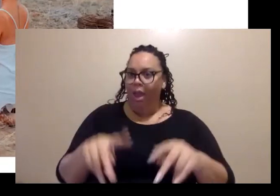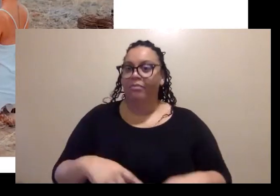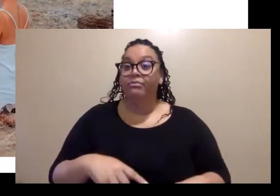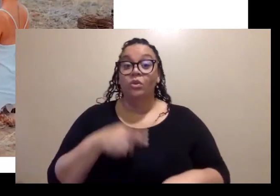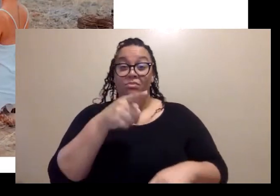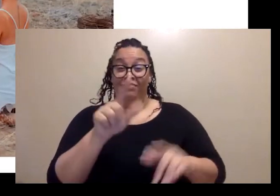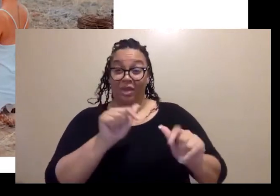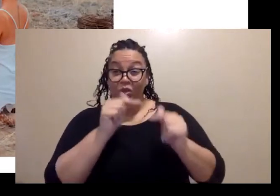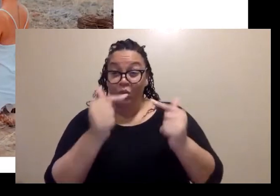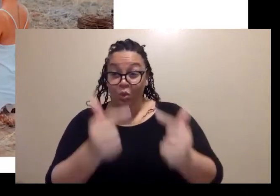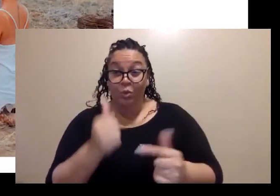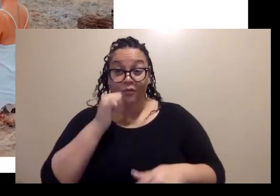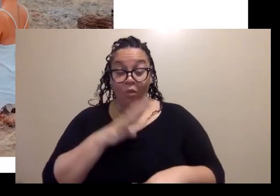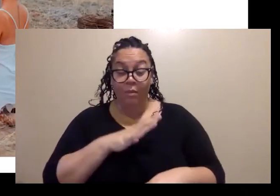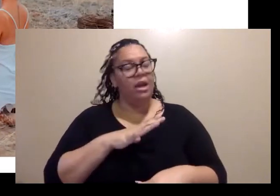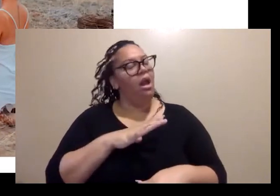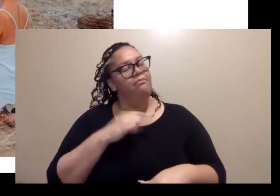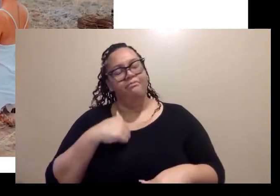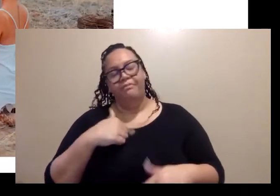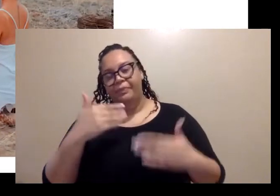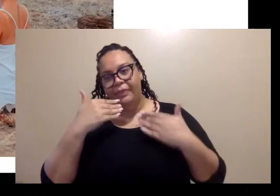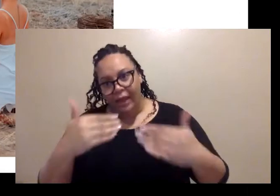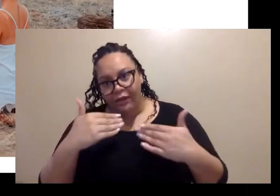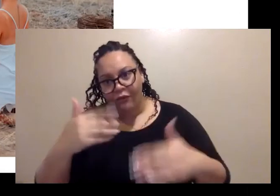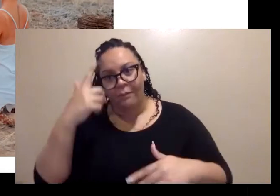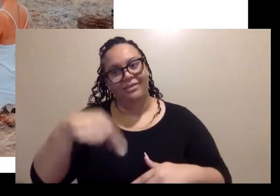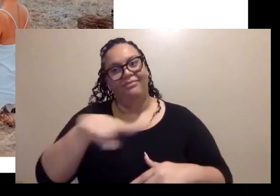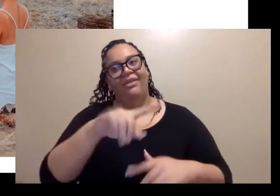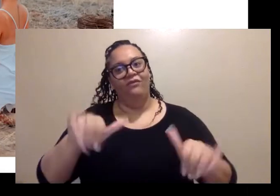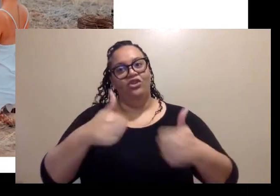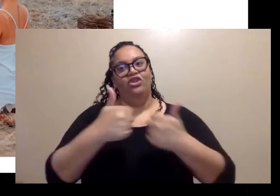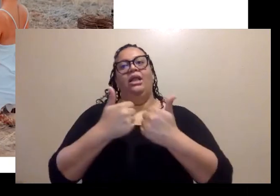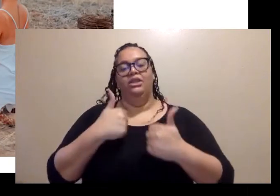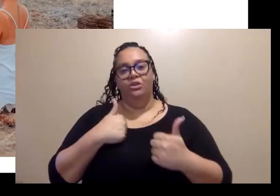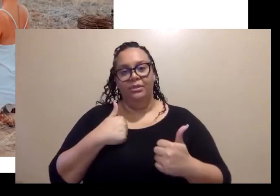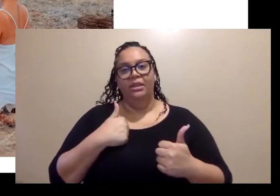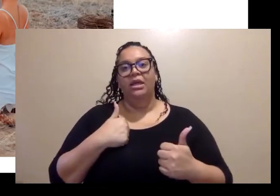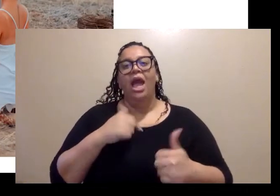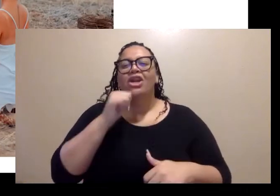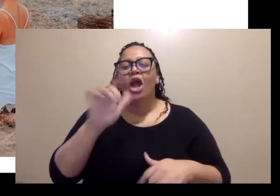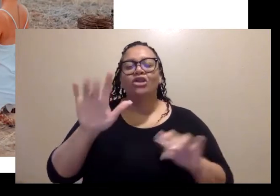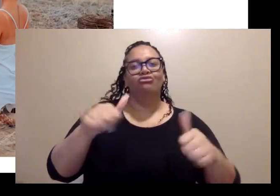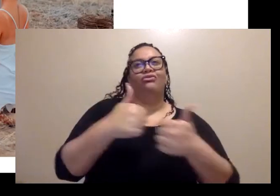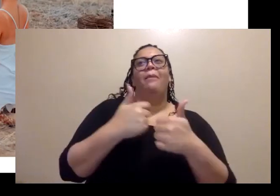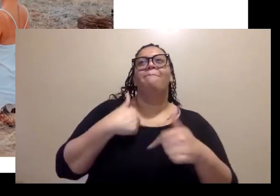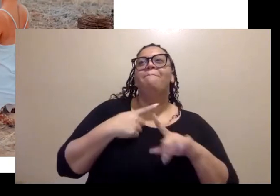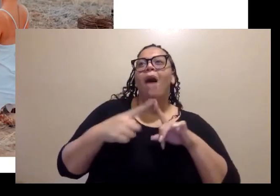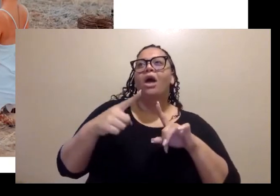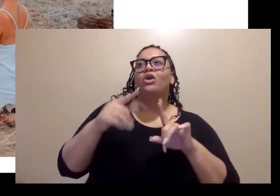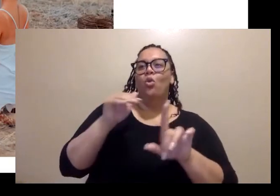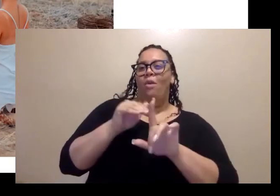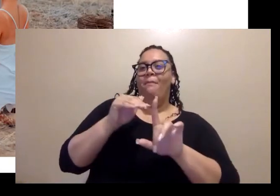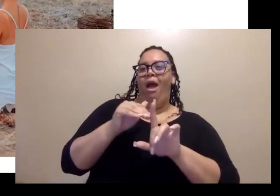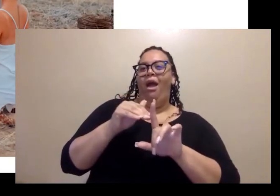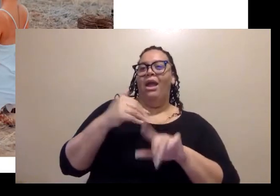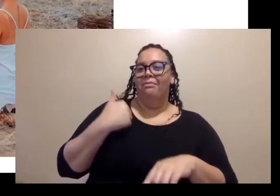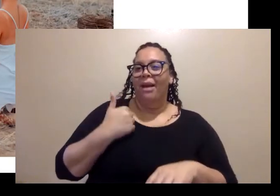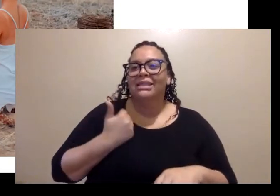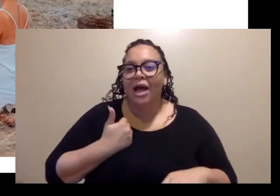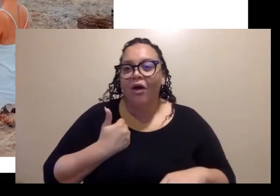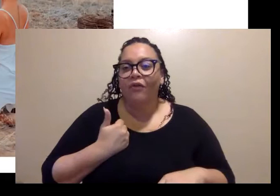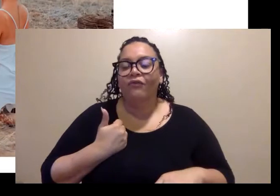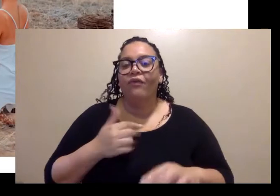And I am so thankful for these group of ladies because they have challenged me and not even challenged me, but just remind me of the importance of connecting